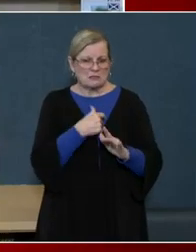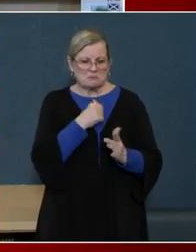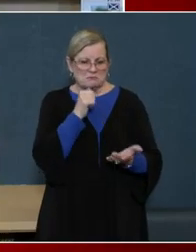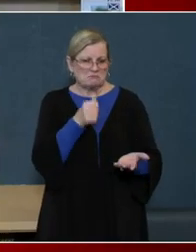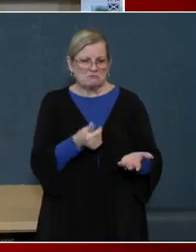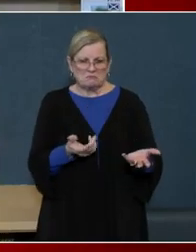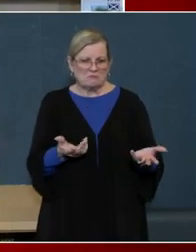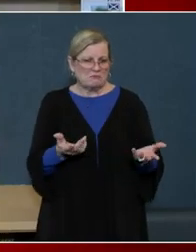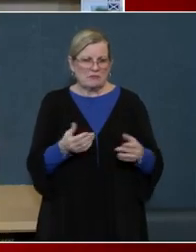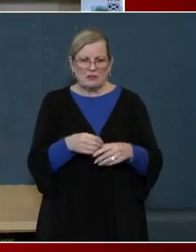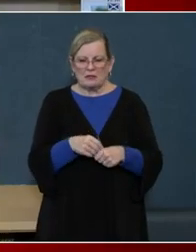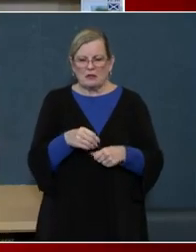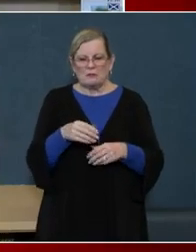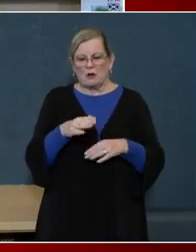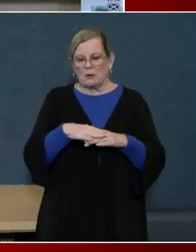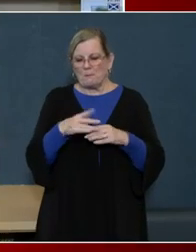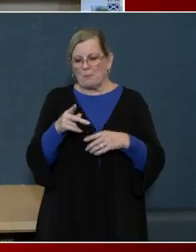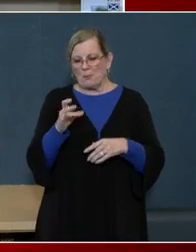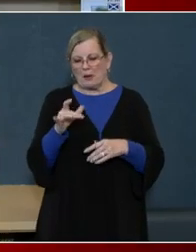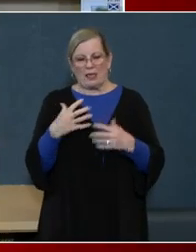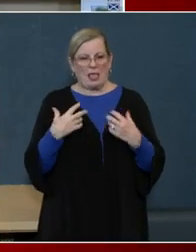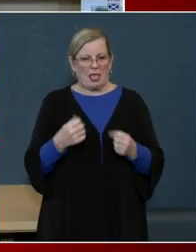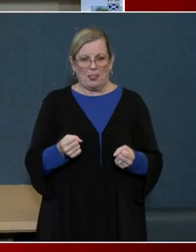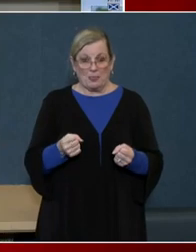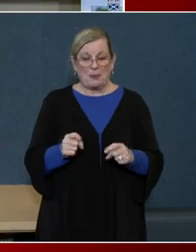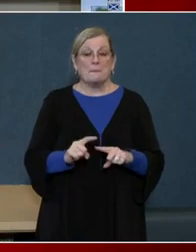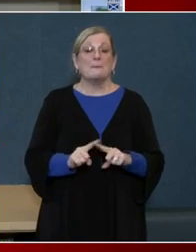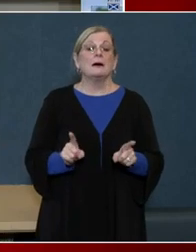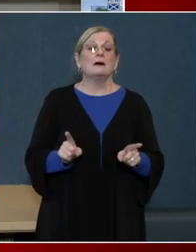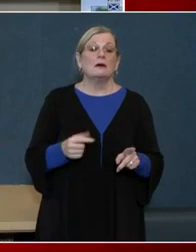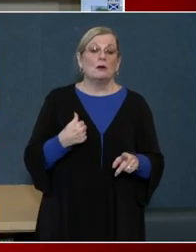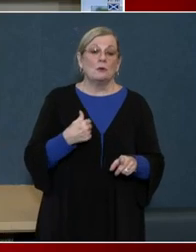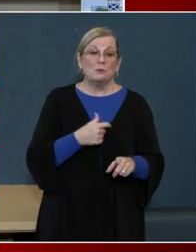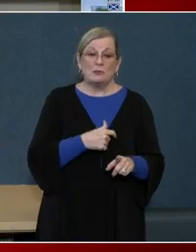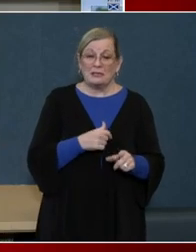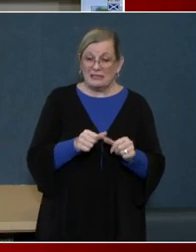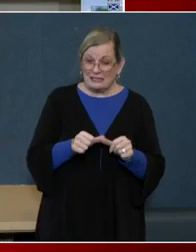we'll continue that communication, those attempts.